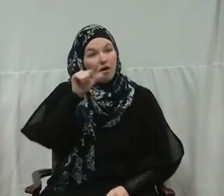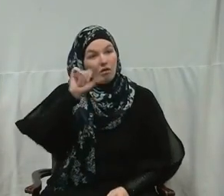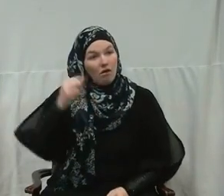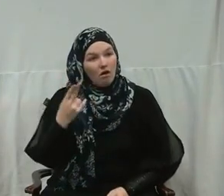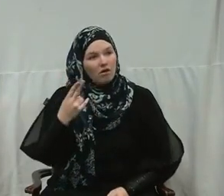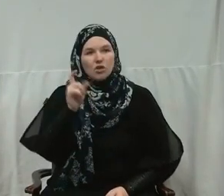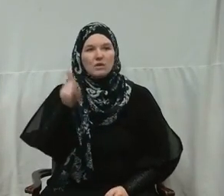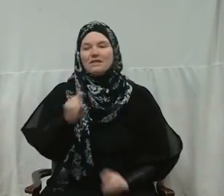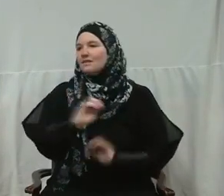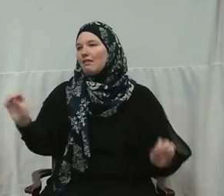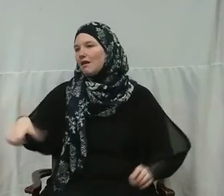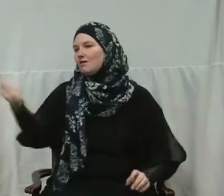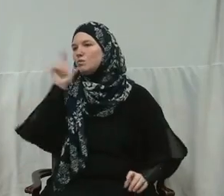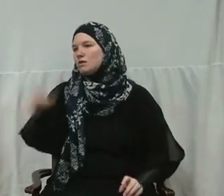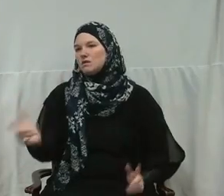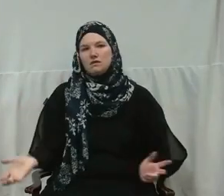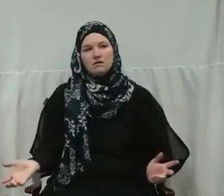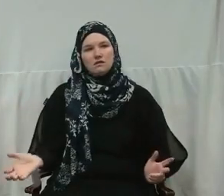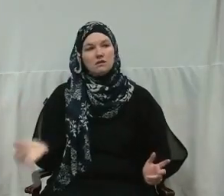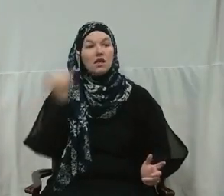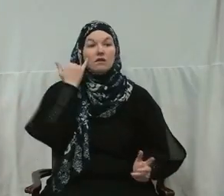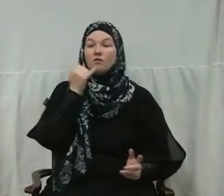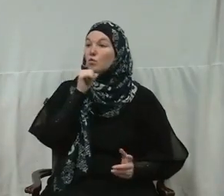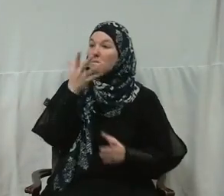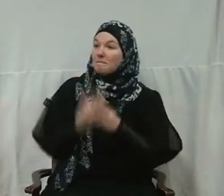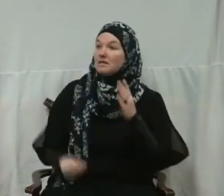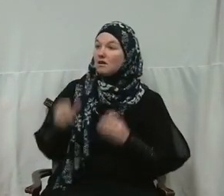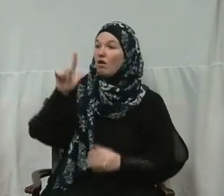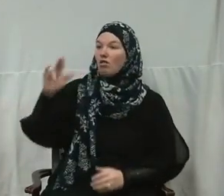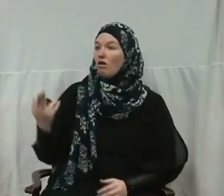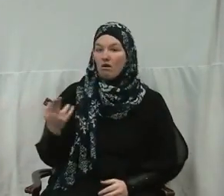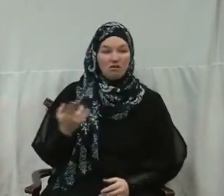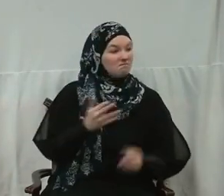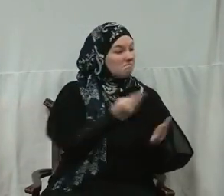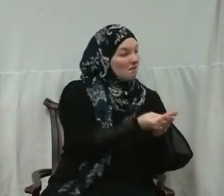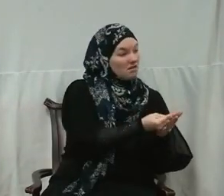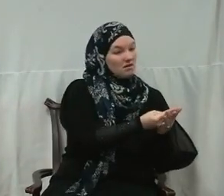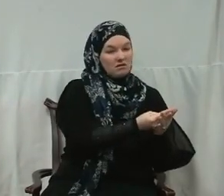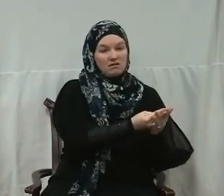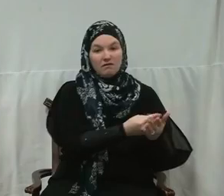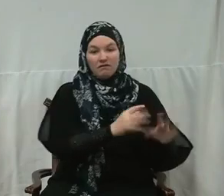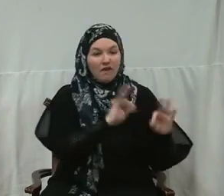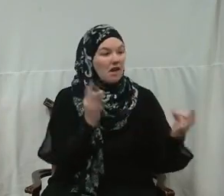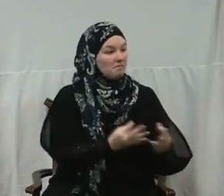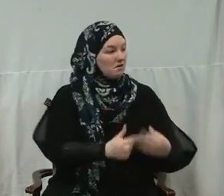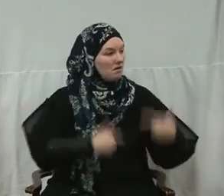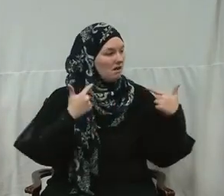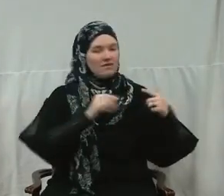need nothing else. And if you're missing Allah, nothing else will help you. And that is what it